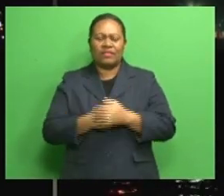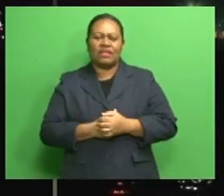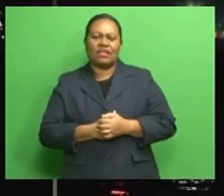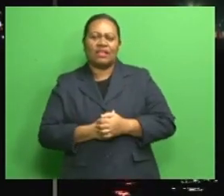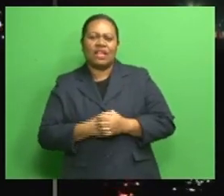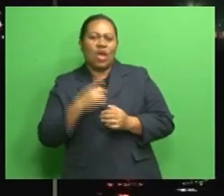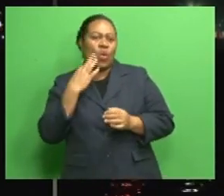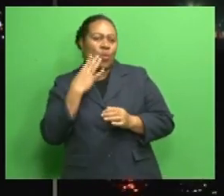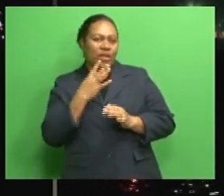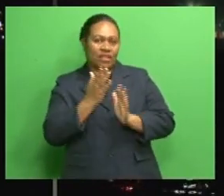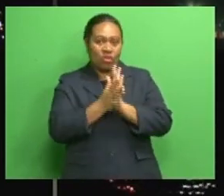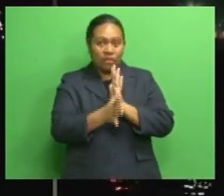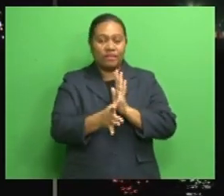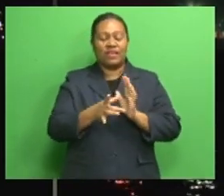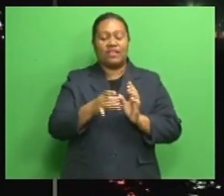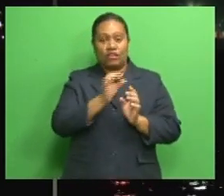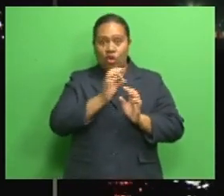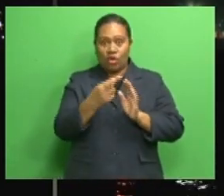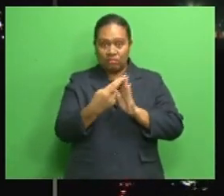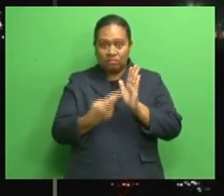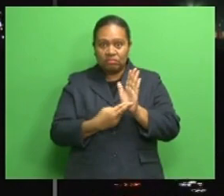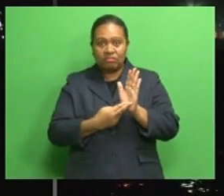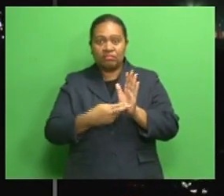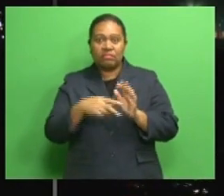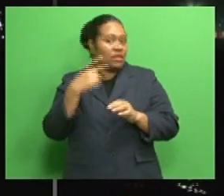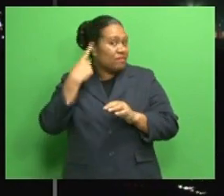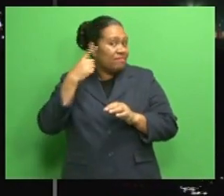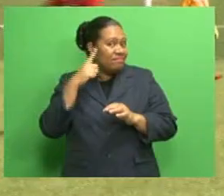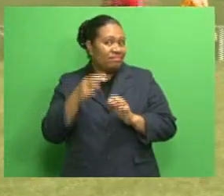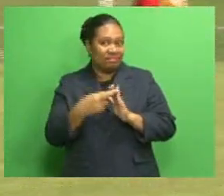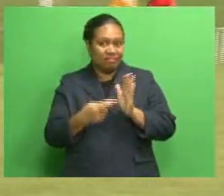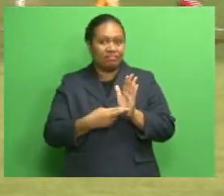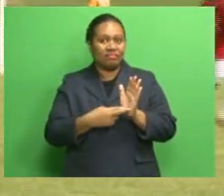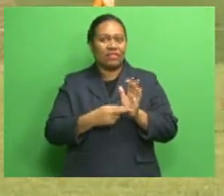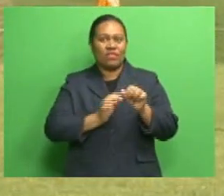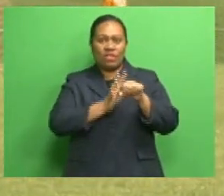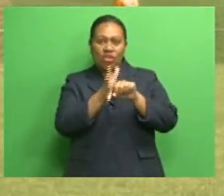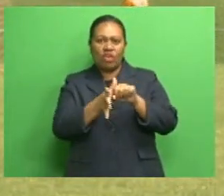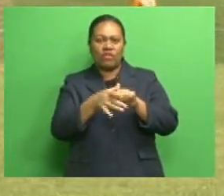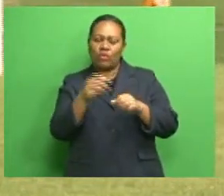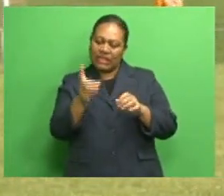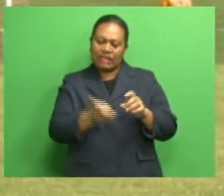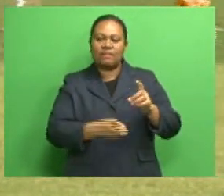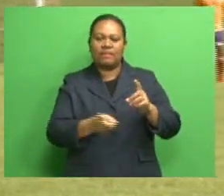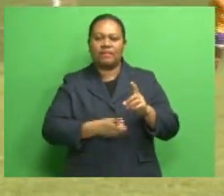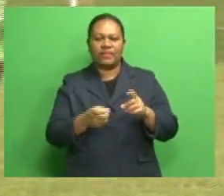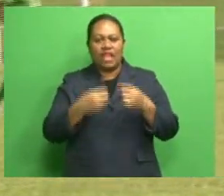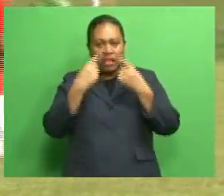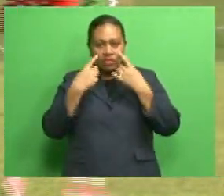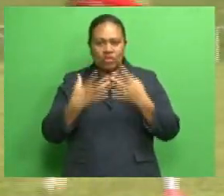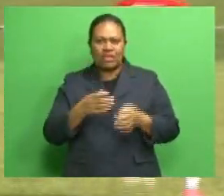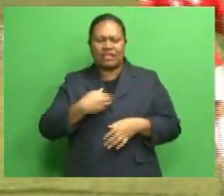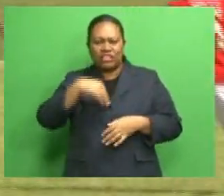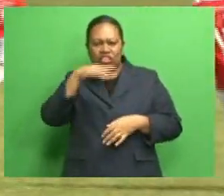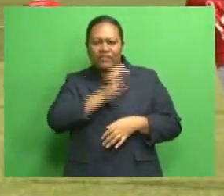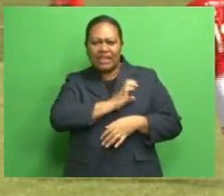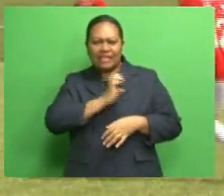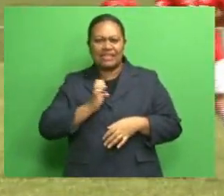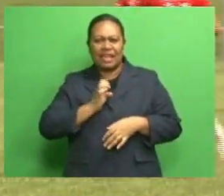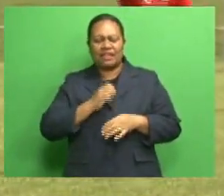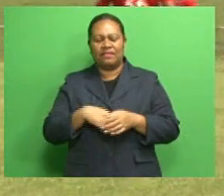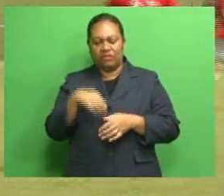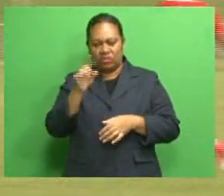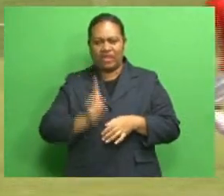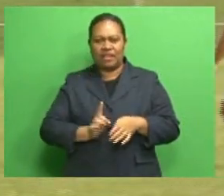return-to-play protocols deliberately will face penalties. This has been revealed by Fiji Football Association Chief Executive Mohammed